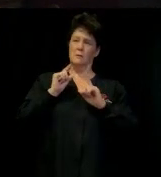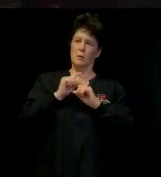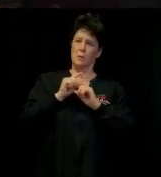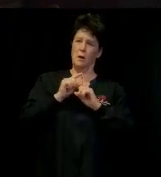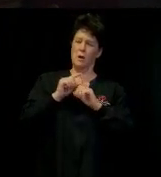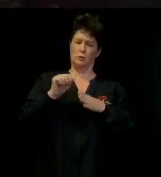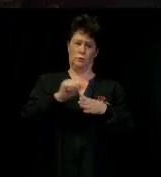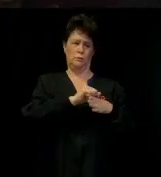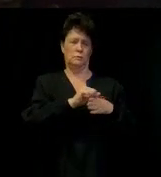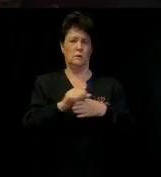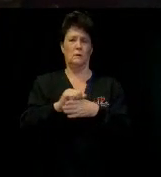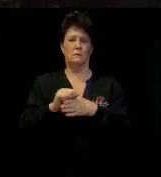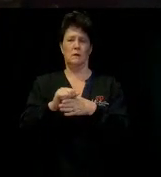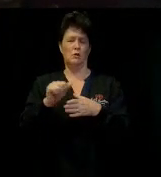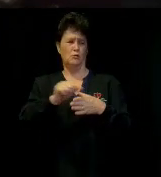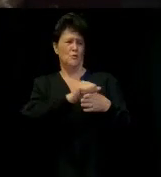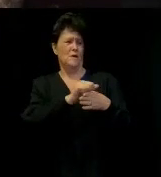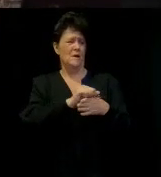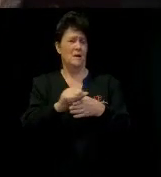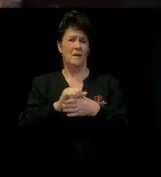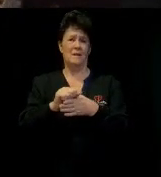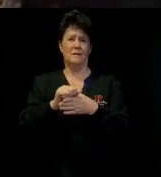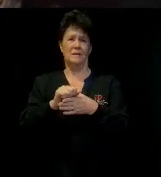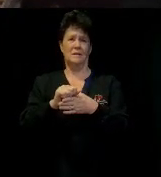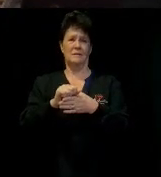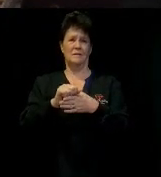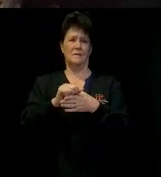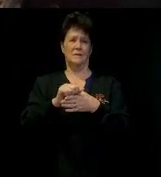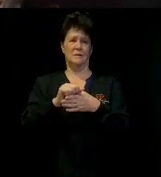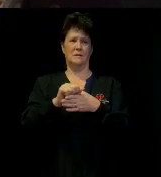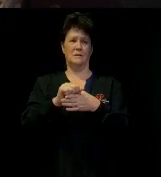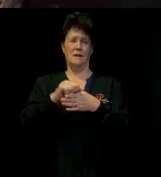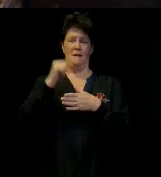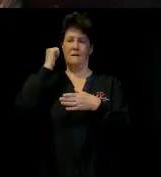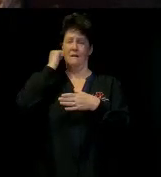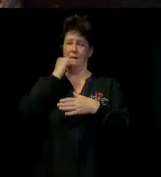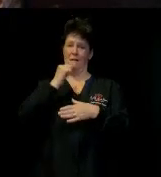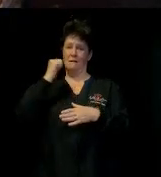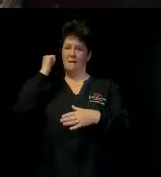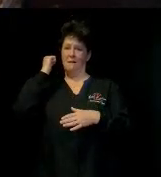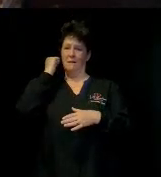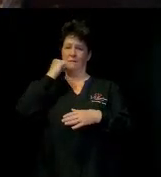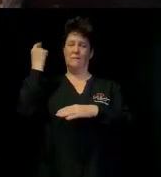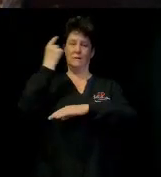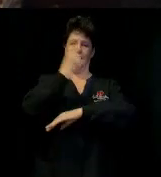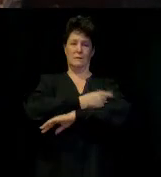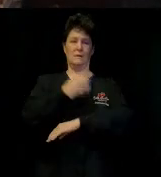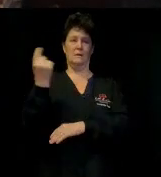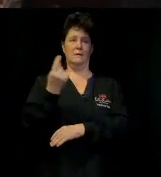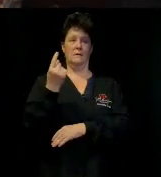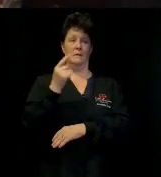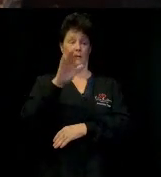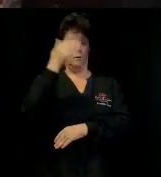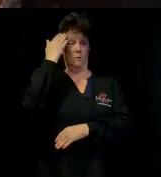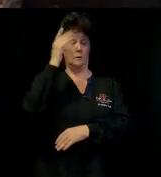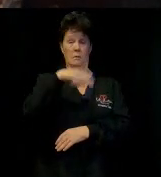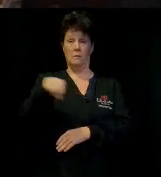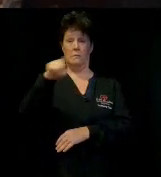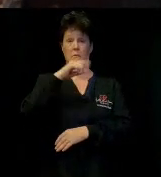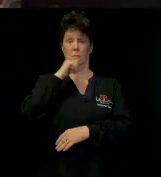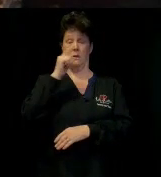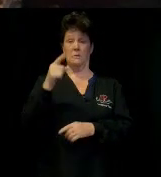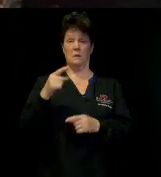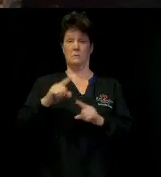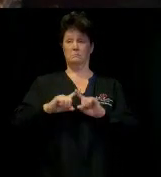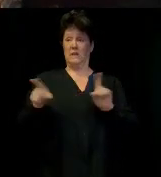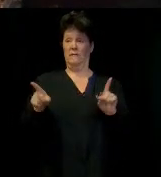training. We're getting trained every, 24/7. Anybody here? You're getting trained. So I want you to realize there actually isn't a difference between you and